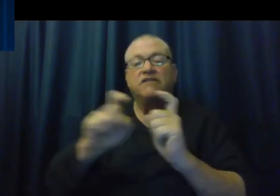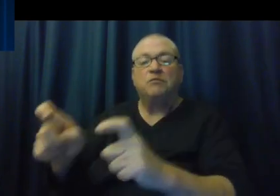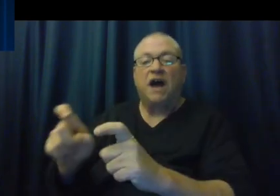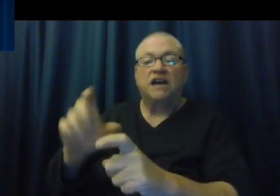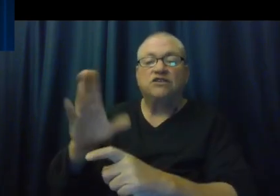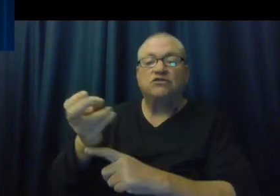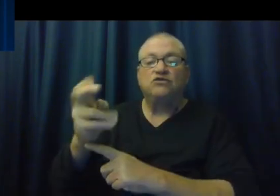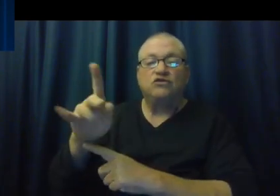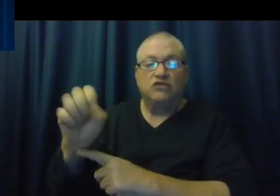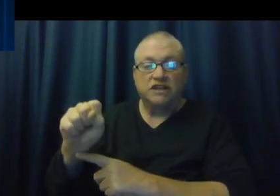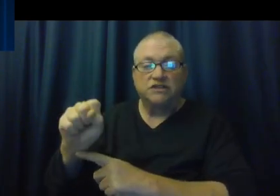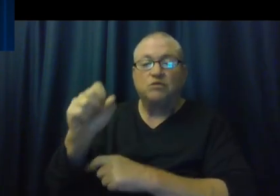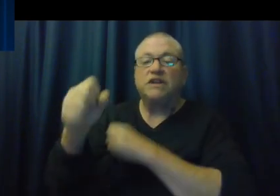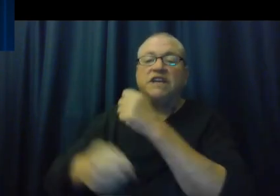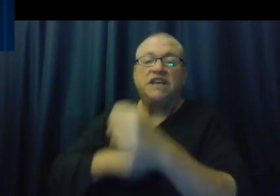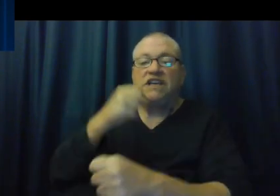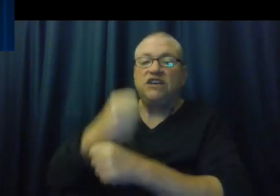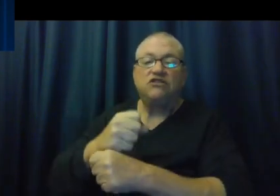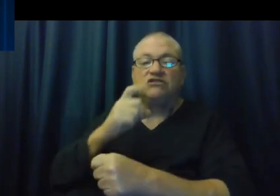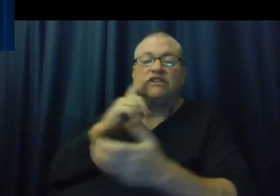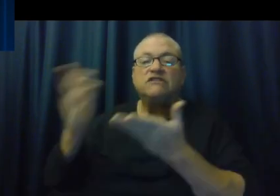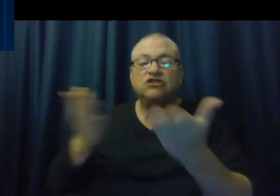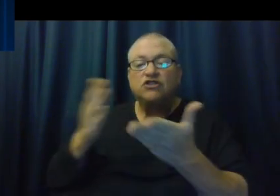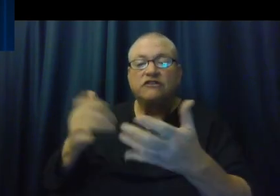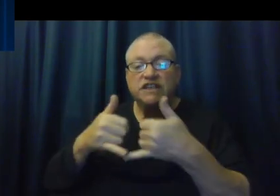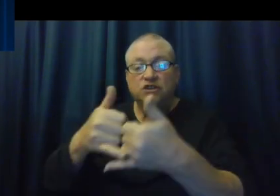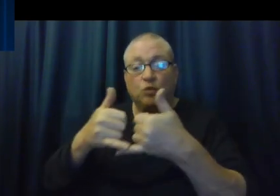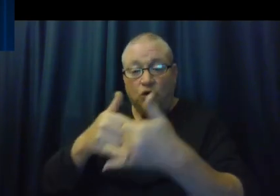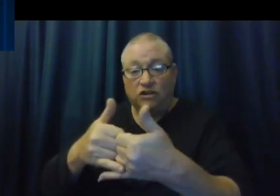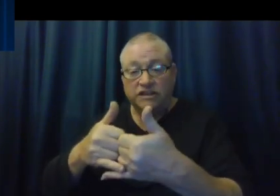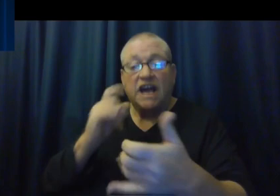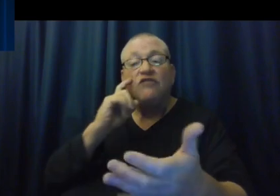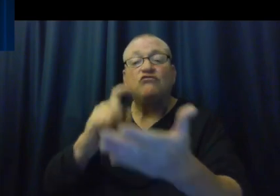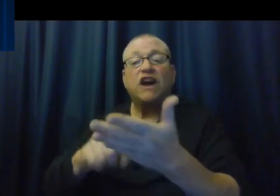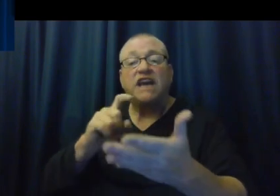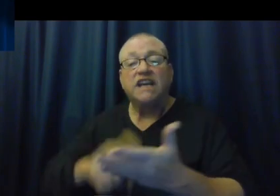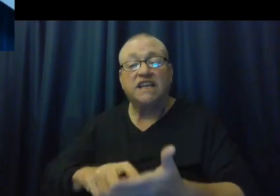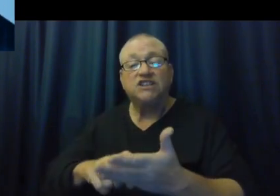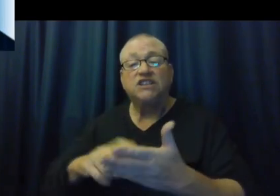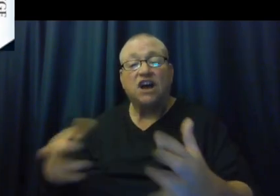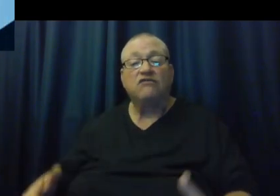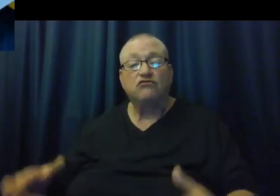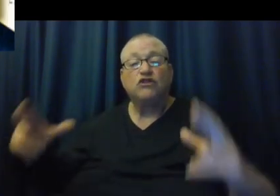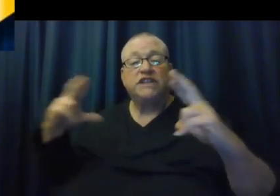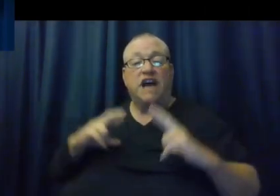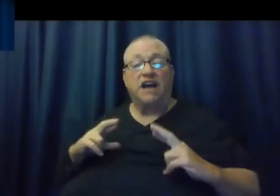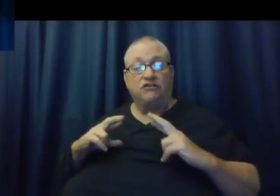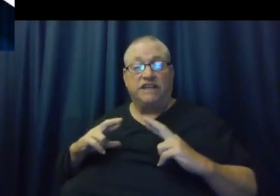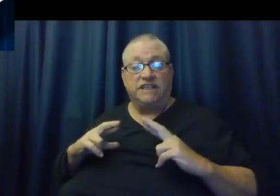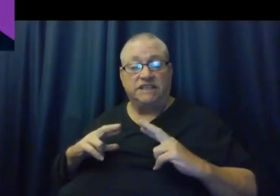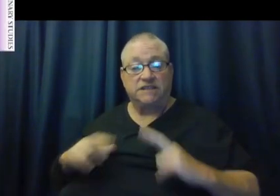finish things up with the Years of Service Awards and recognition of retirees.